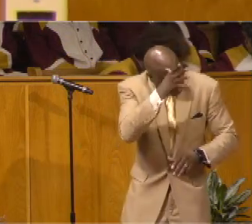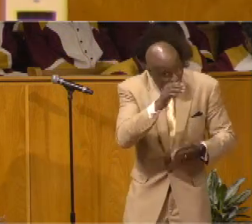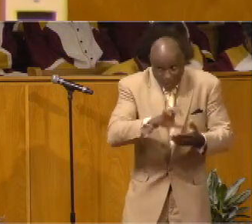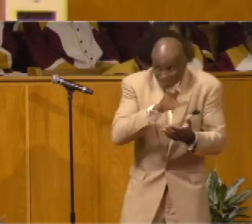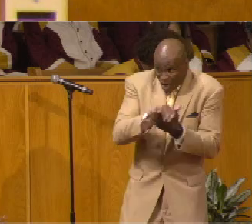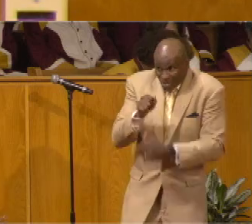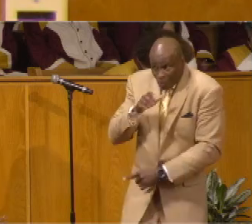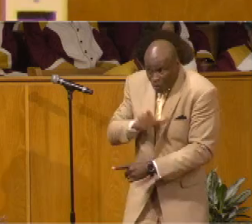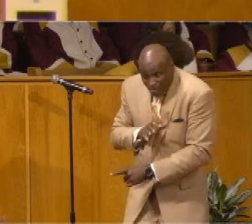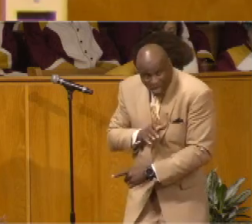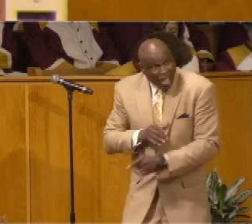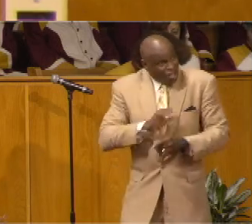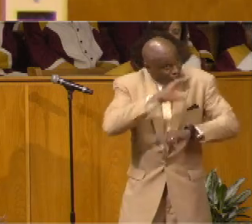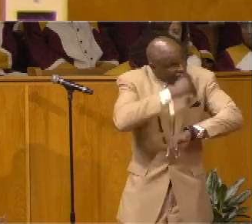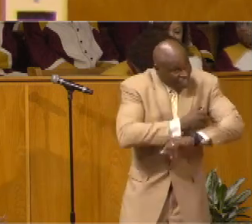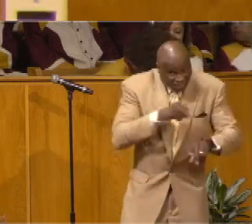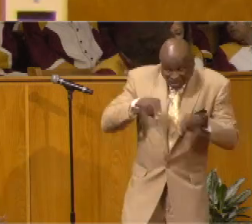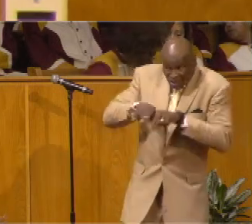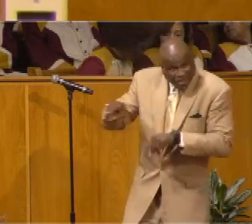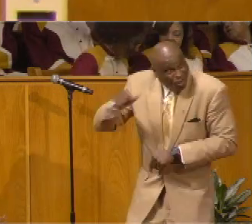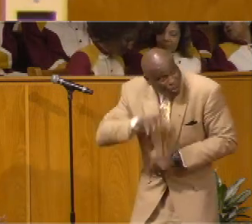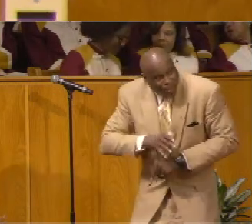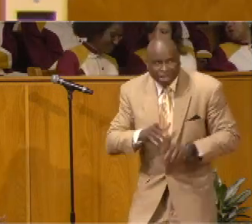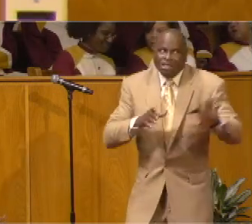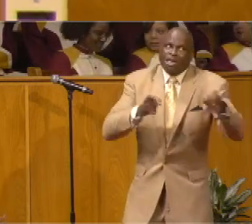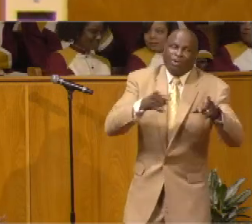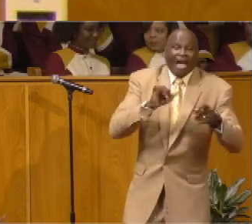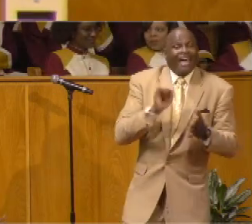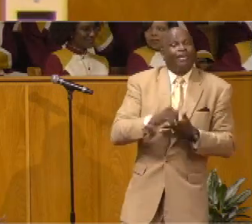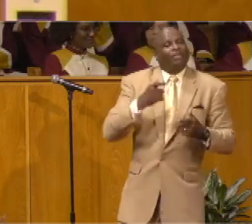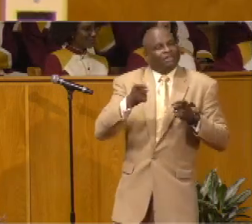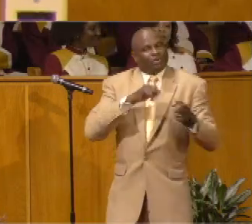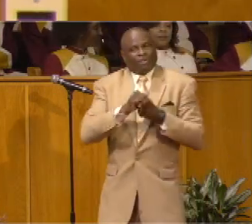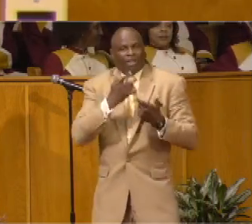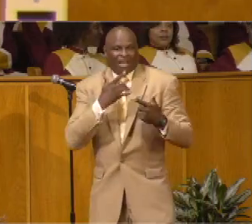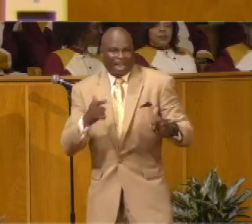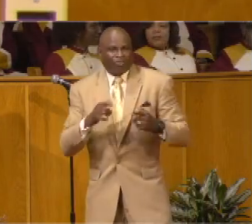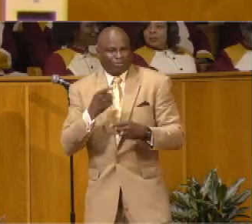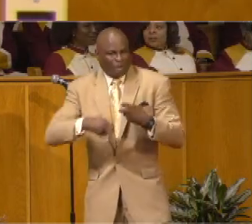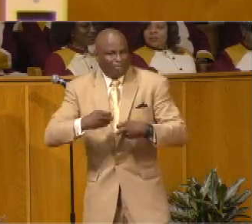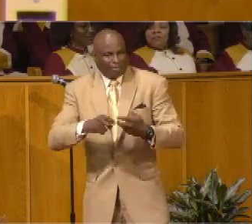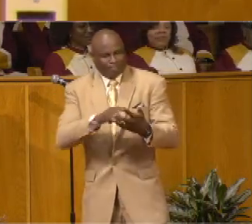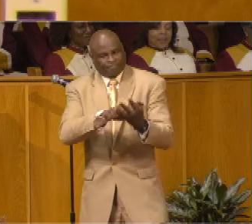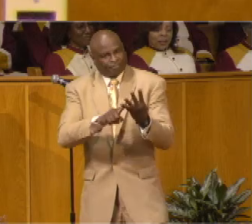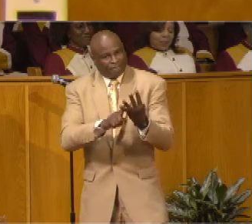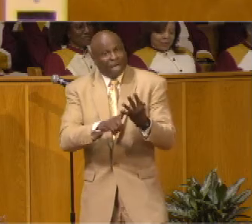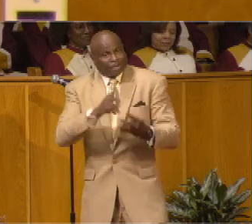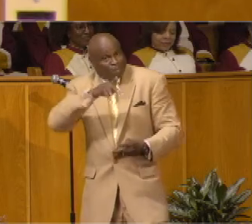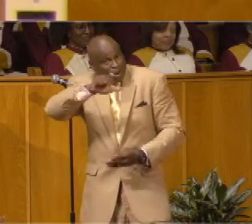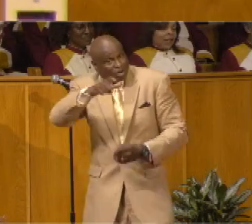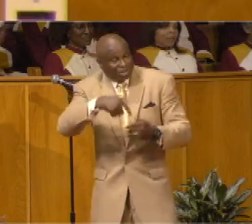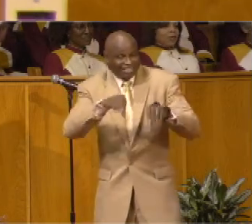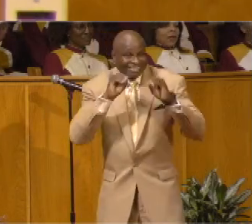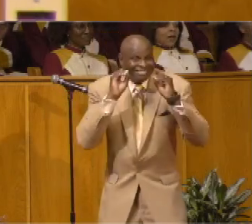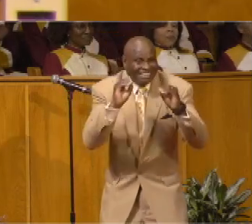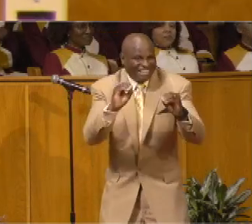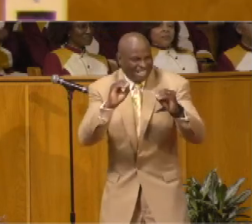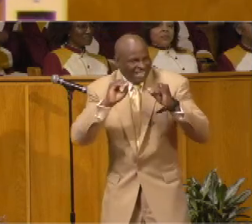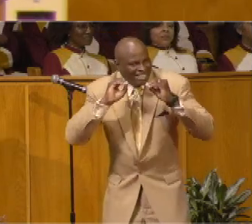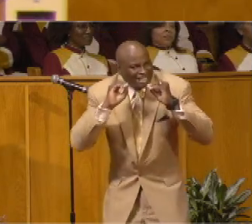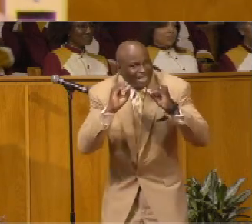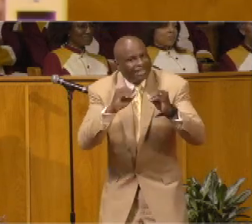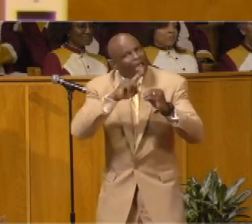to deal with glossolalia. So in the 14th chapter, Paul is trying to teach us some